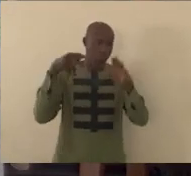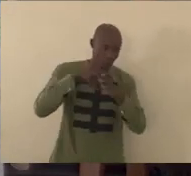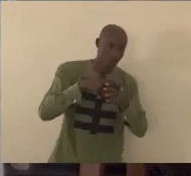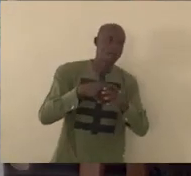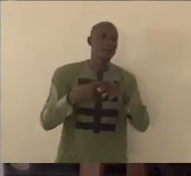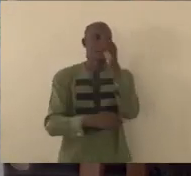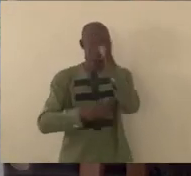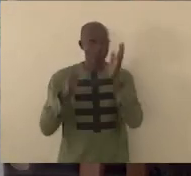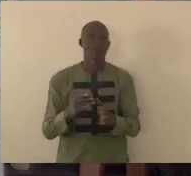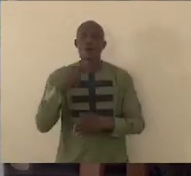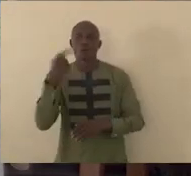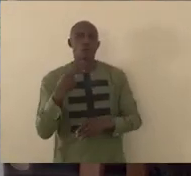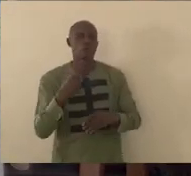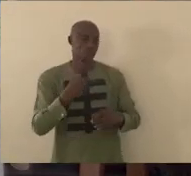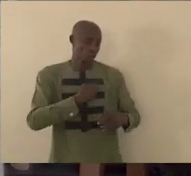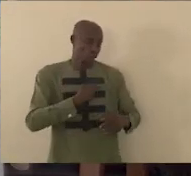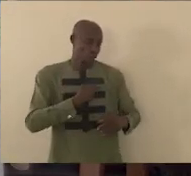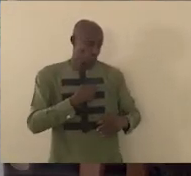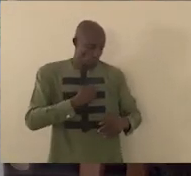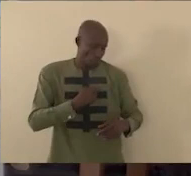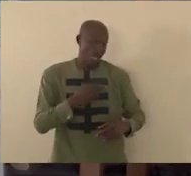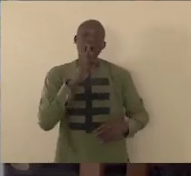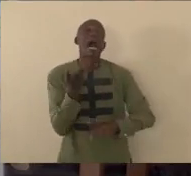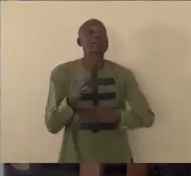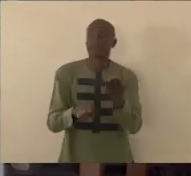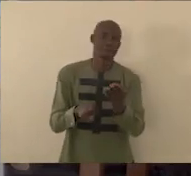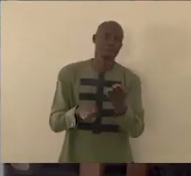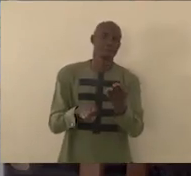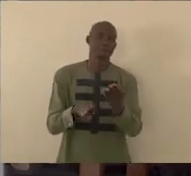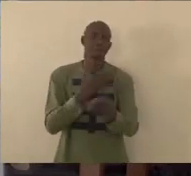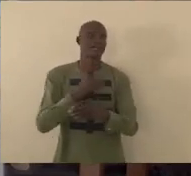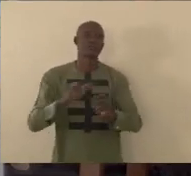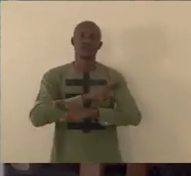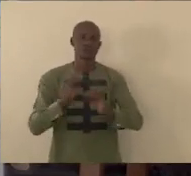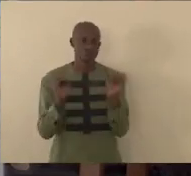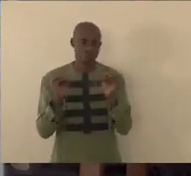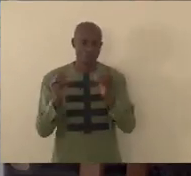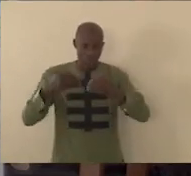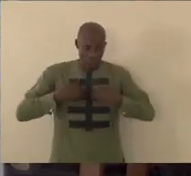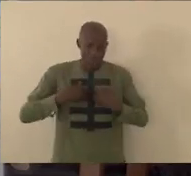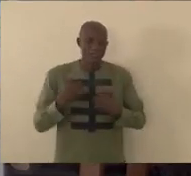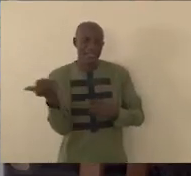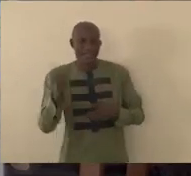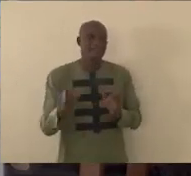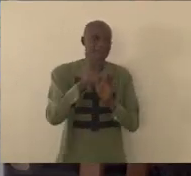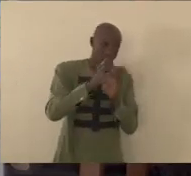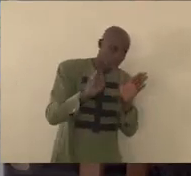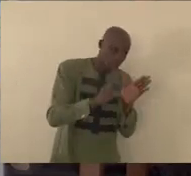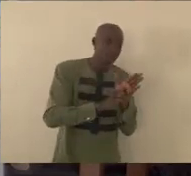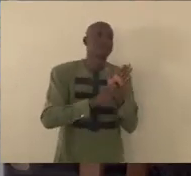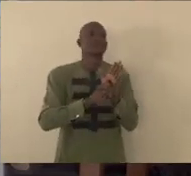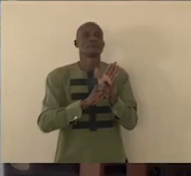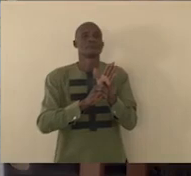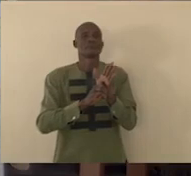and prostitutes of power, whose consciences are deadened and who are therefore devoid of any ethical or moral